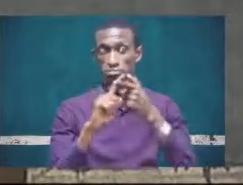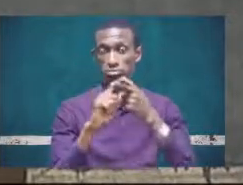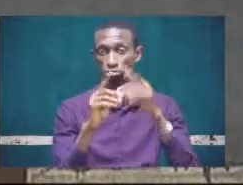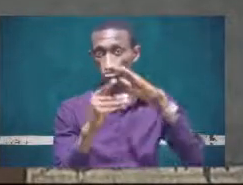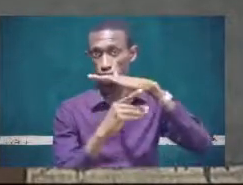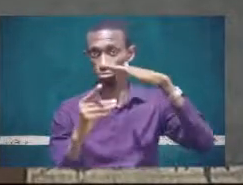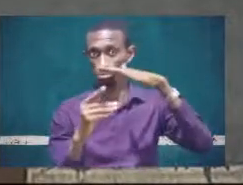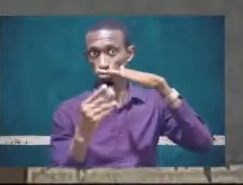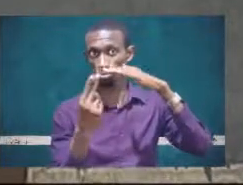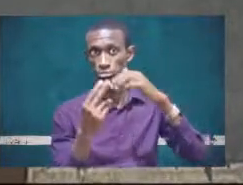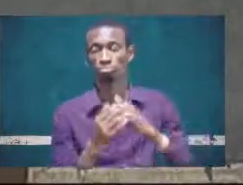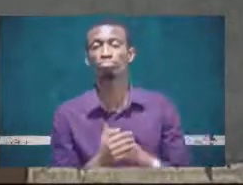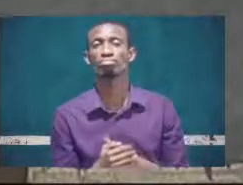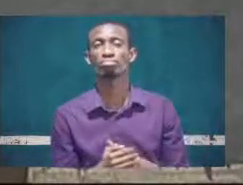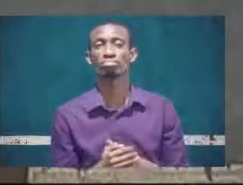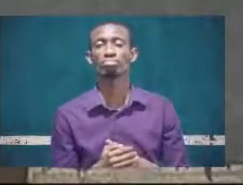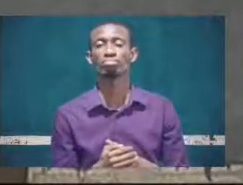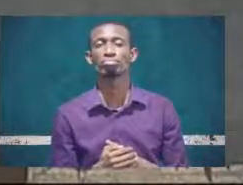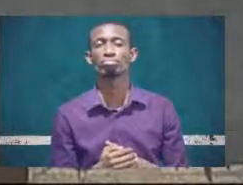denominator, x plus 2.